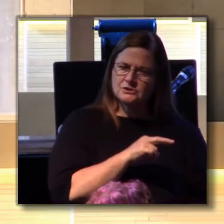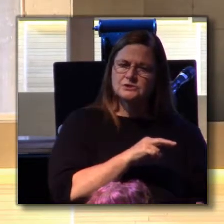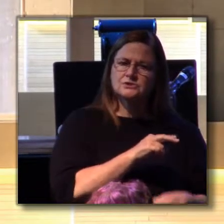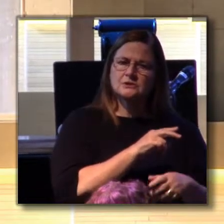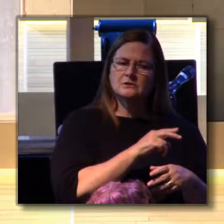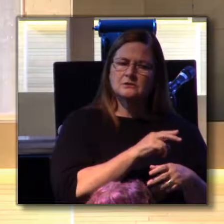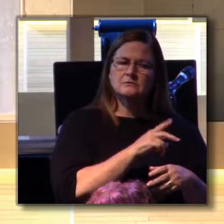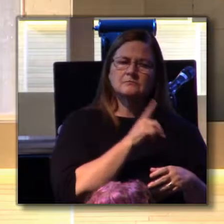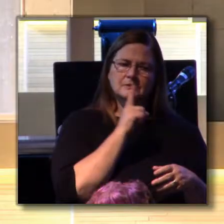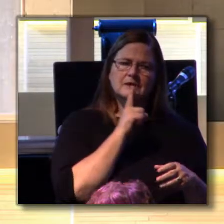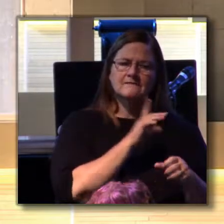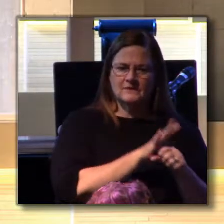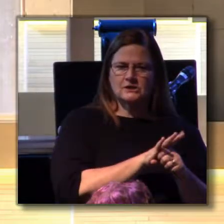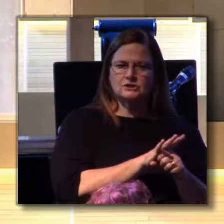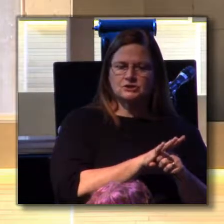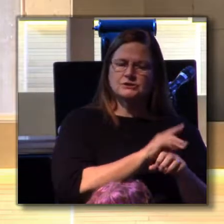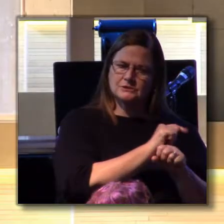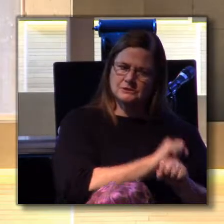convictions,